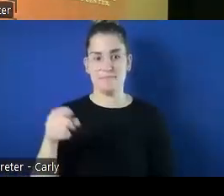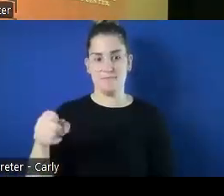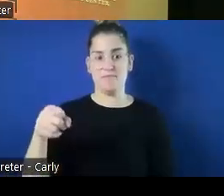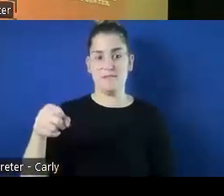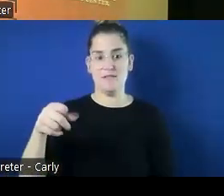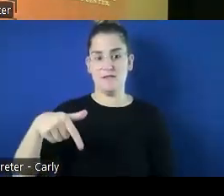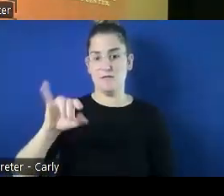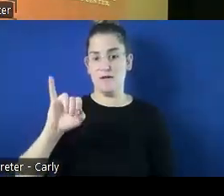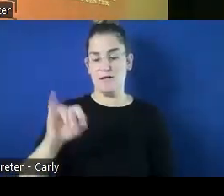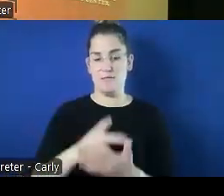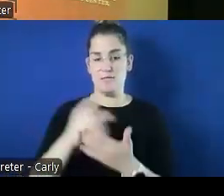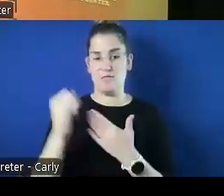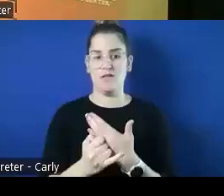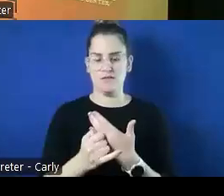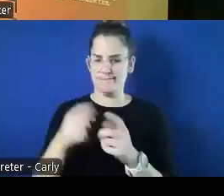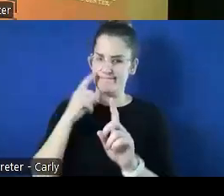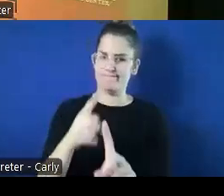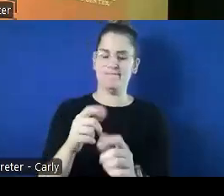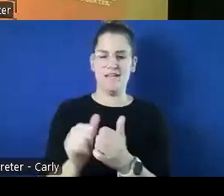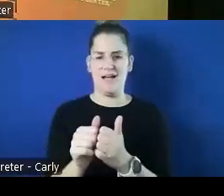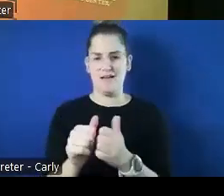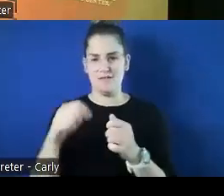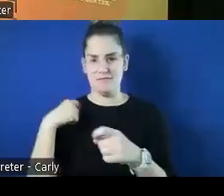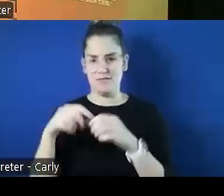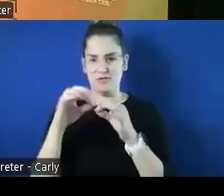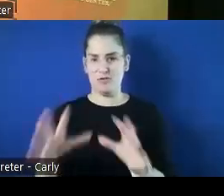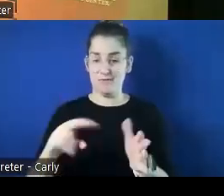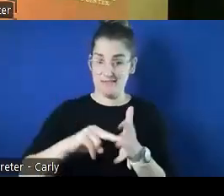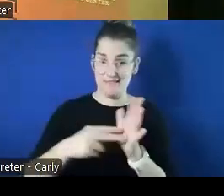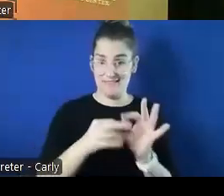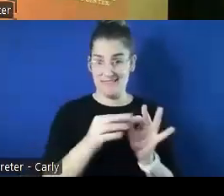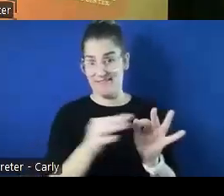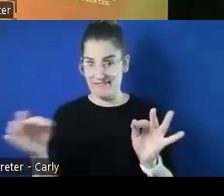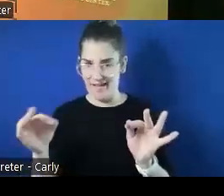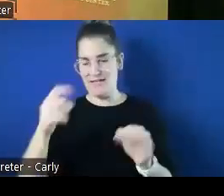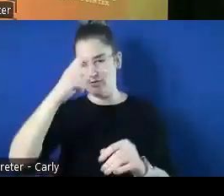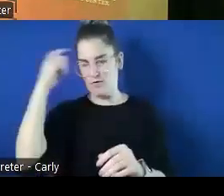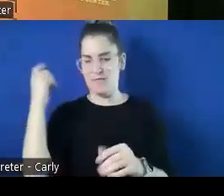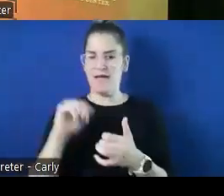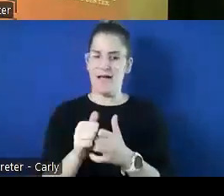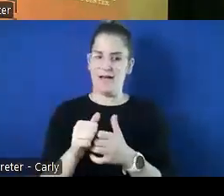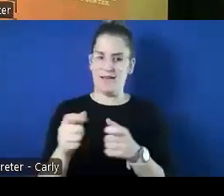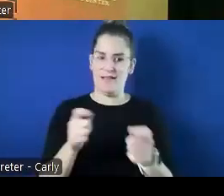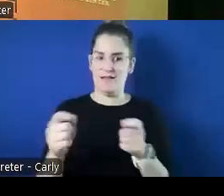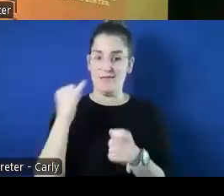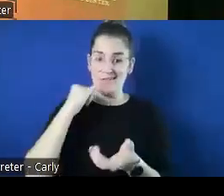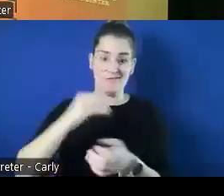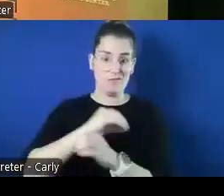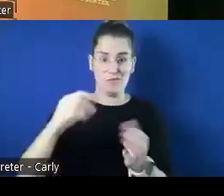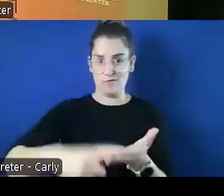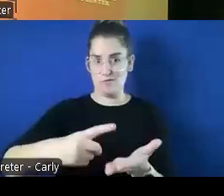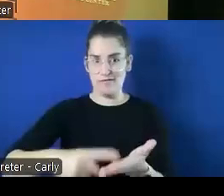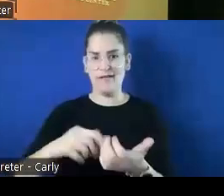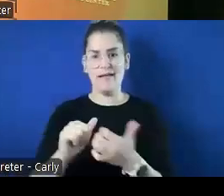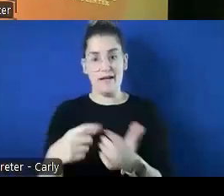aims to determine how Spanish interpreters define trauma, if they experience trauma without formal debriefing, and how a debriefing protocol can be